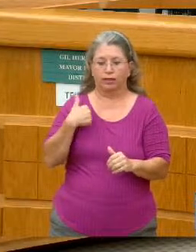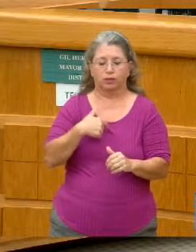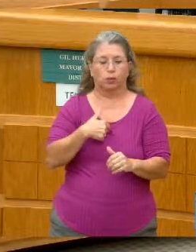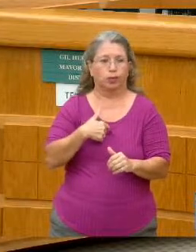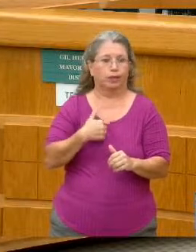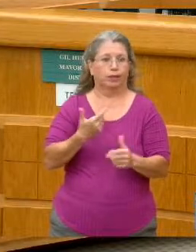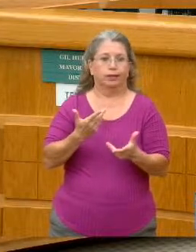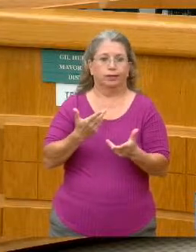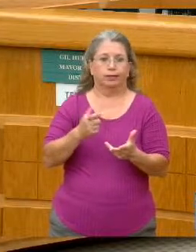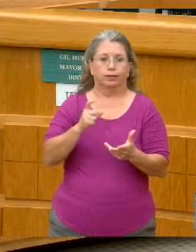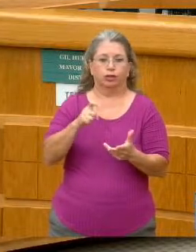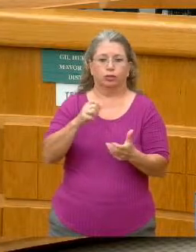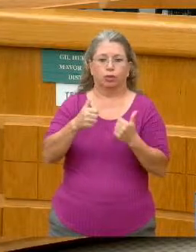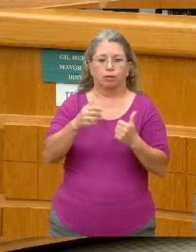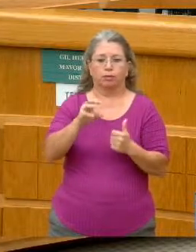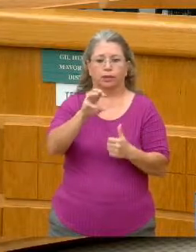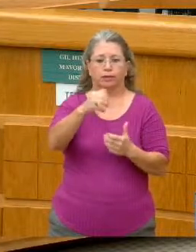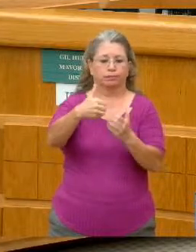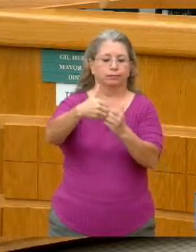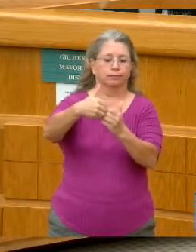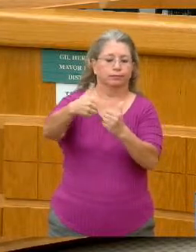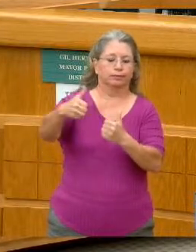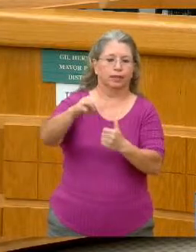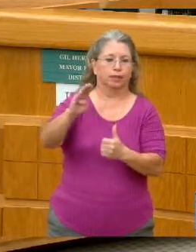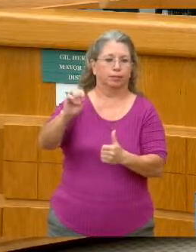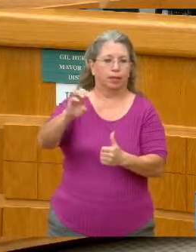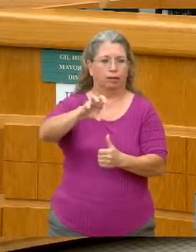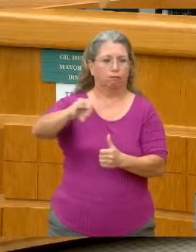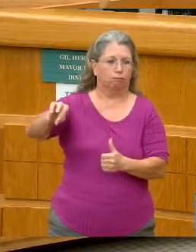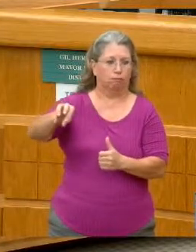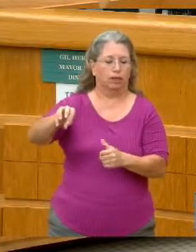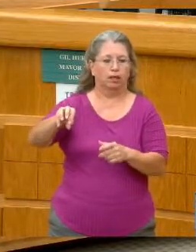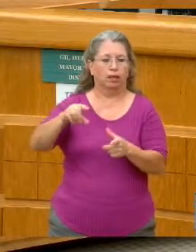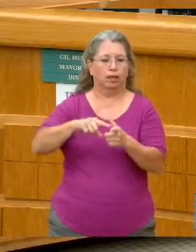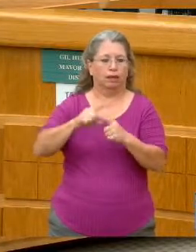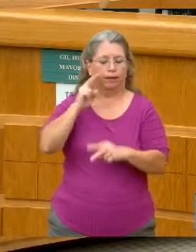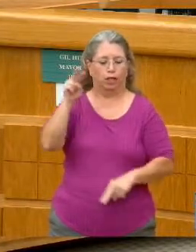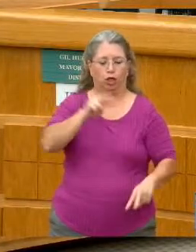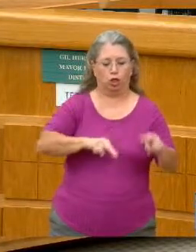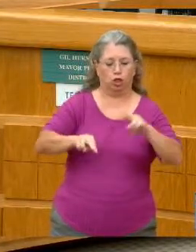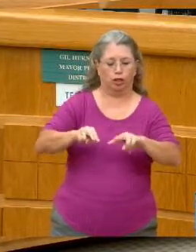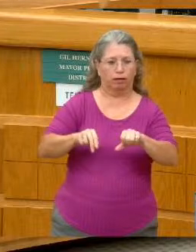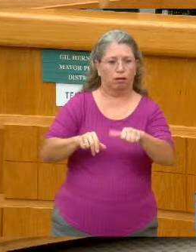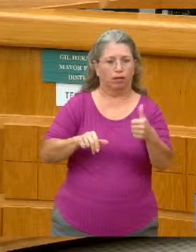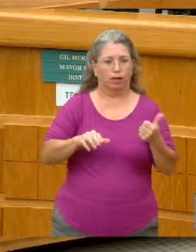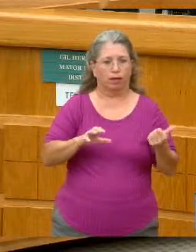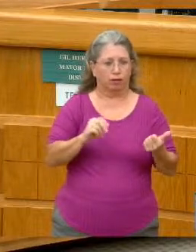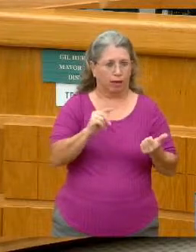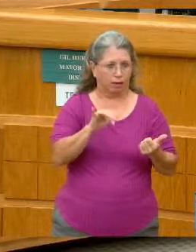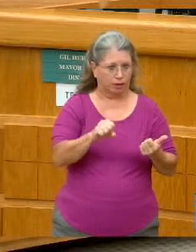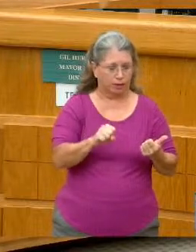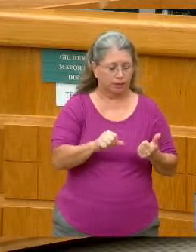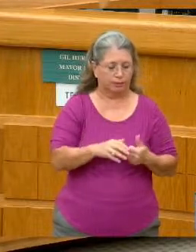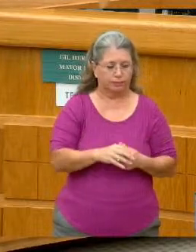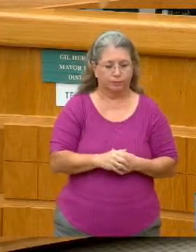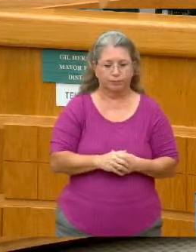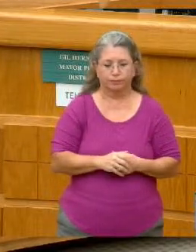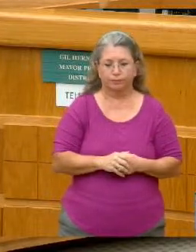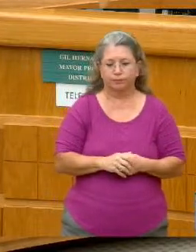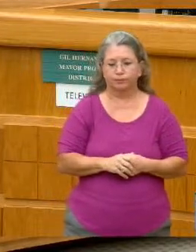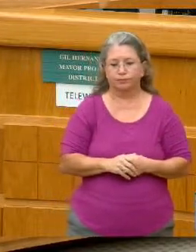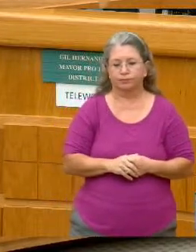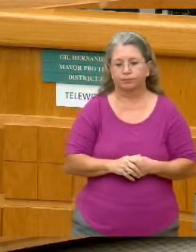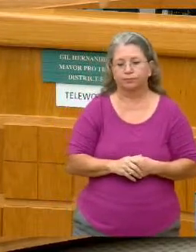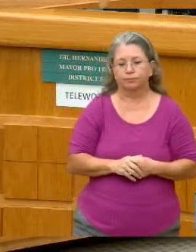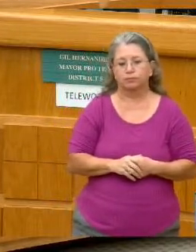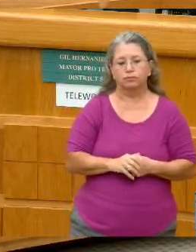there, put B County on that previous map, and then just look at the rest of the counties in the coastal bend area. But you can see there's some that